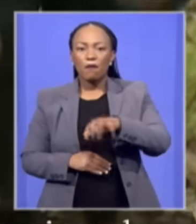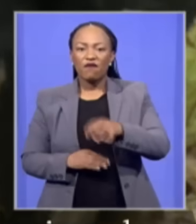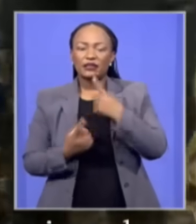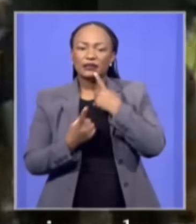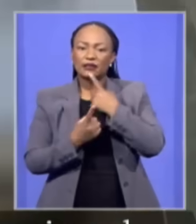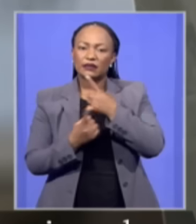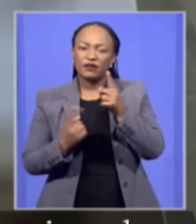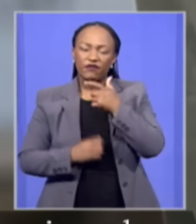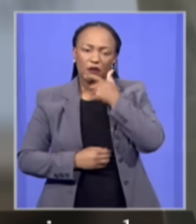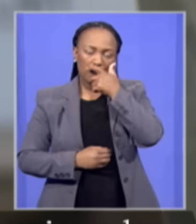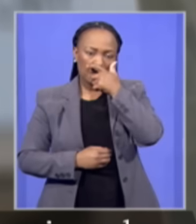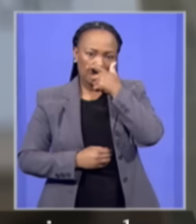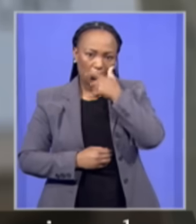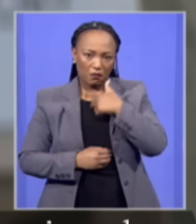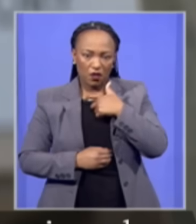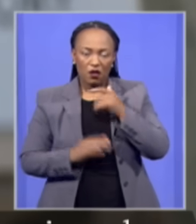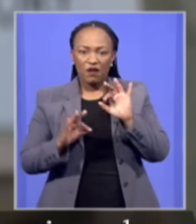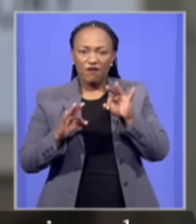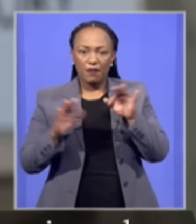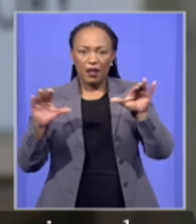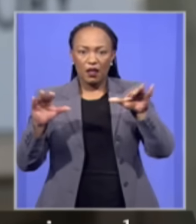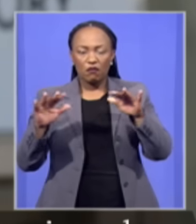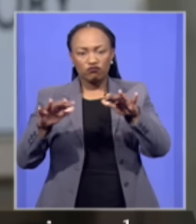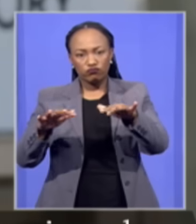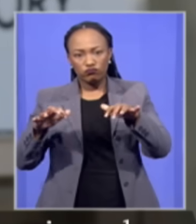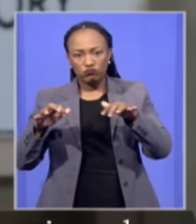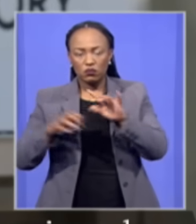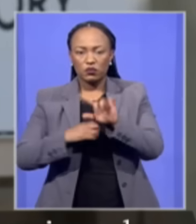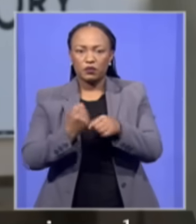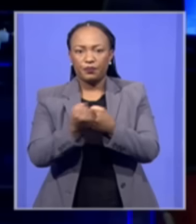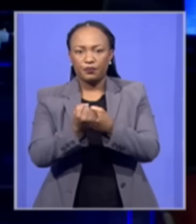lekokong, ho kopanya malapa le ho ba tshehetsa.